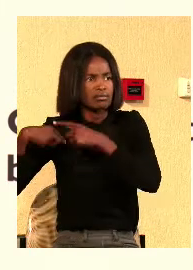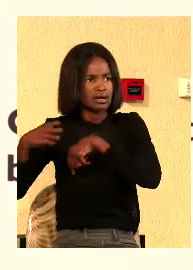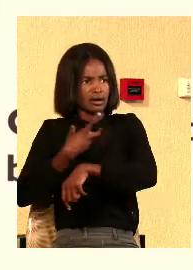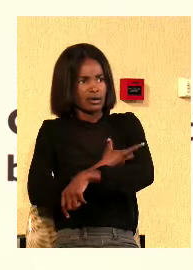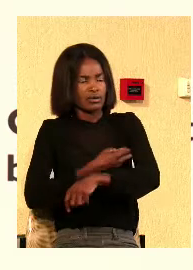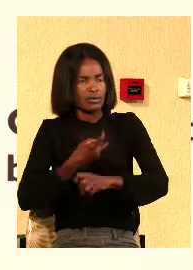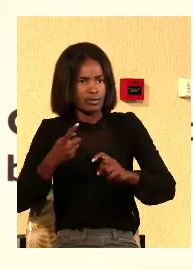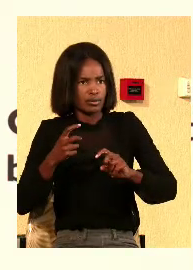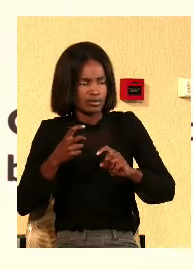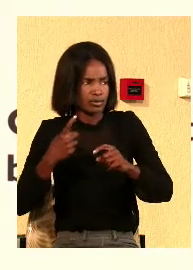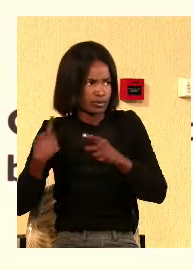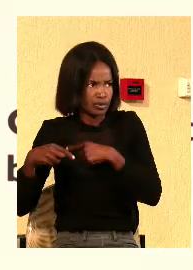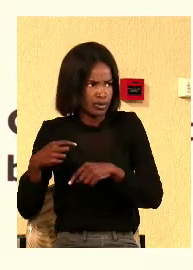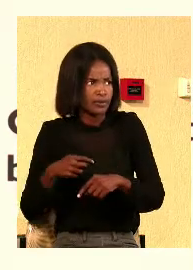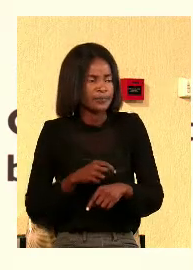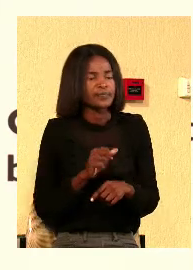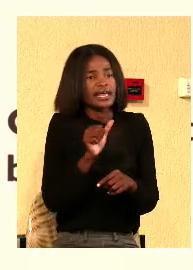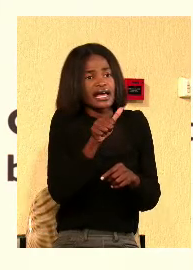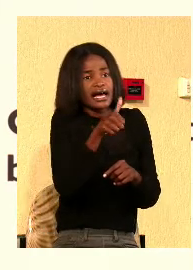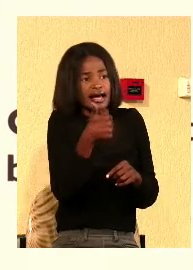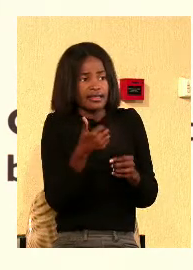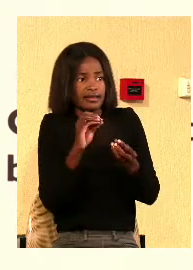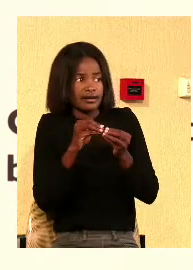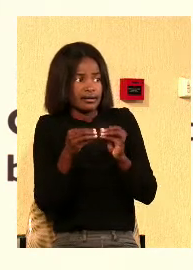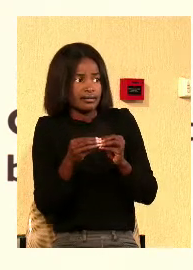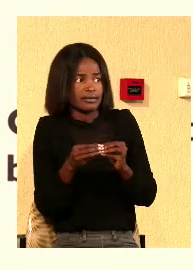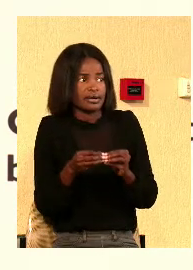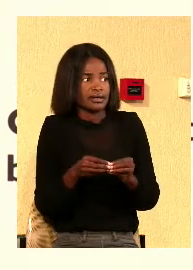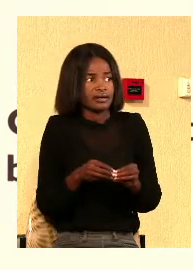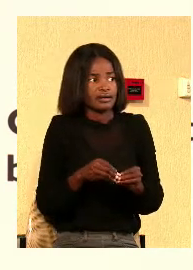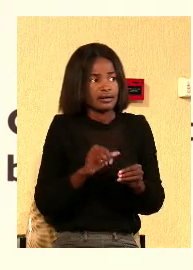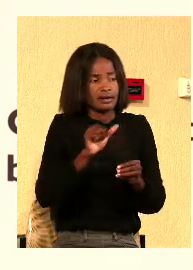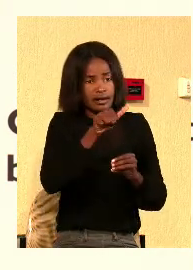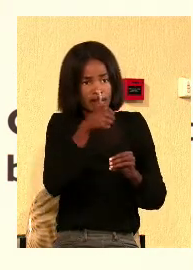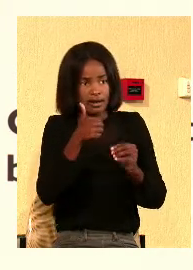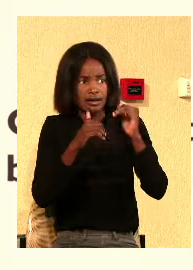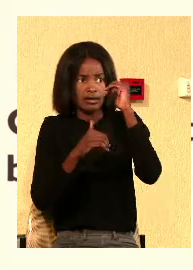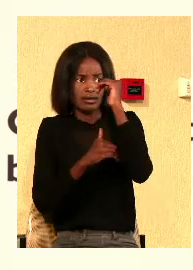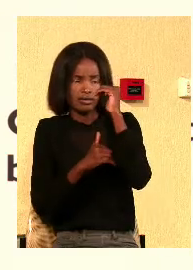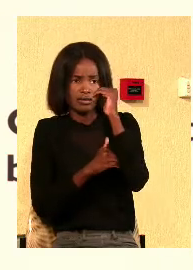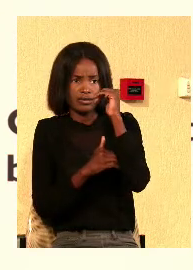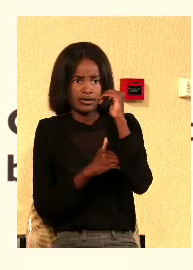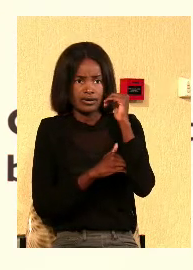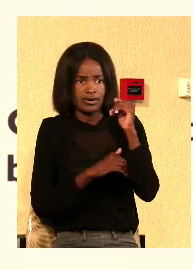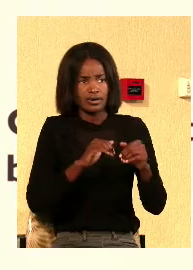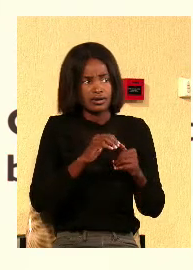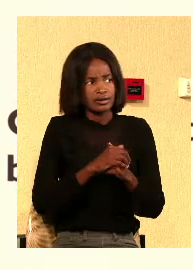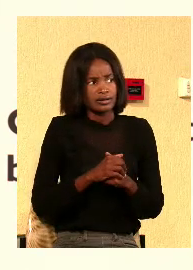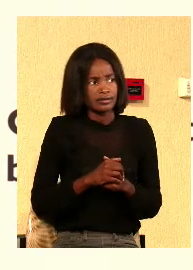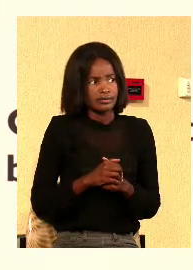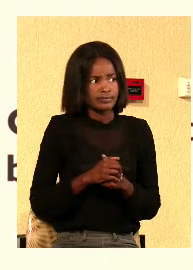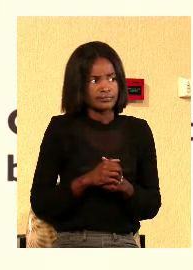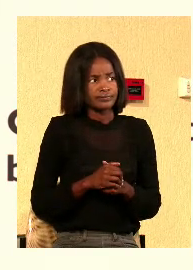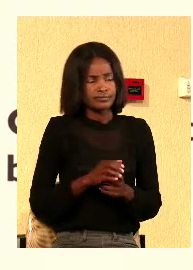The rest of the figures is tested by NICD through our complementing